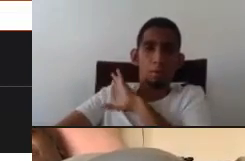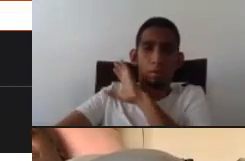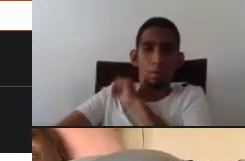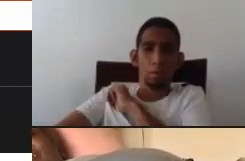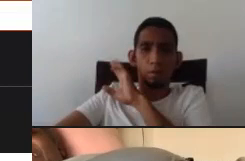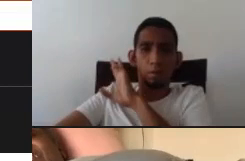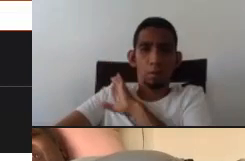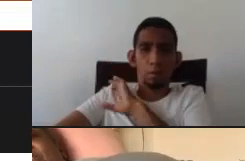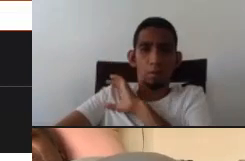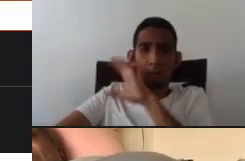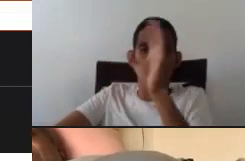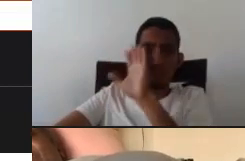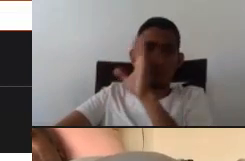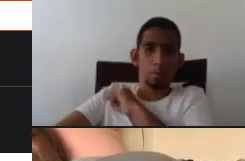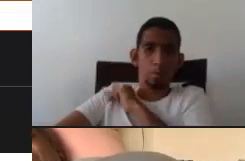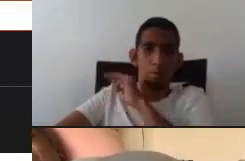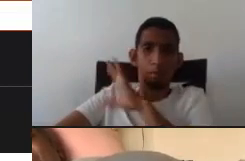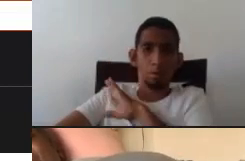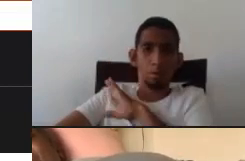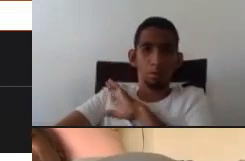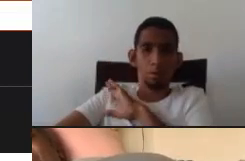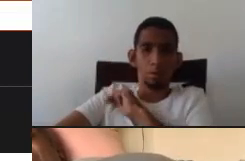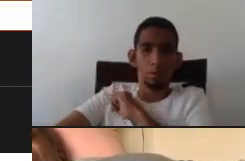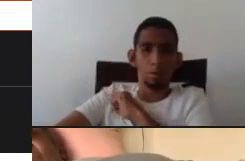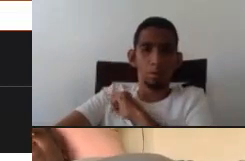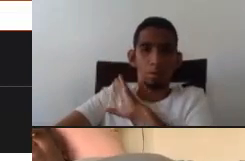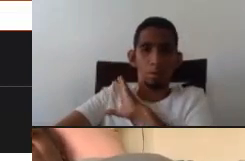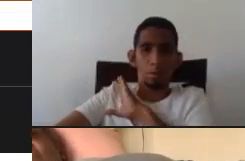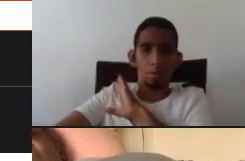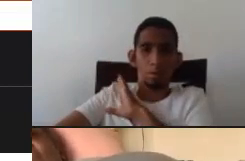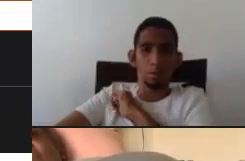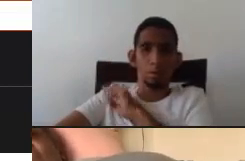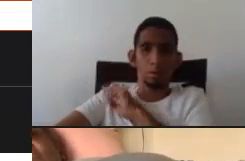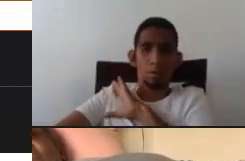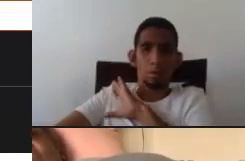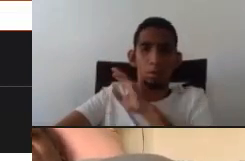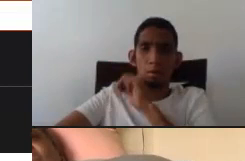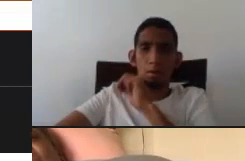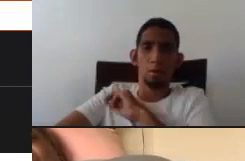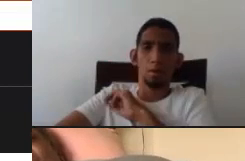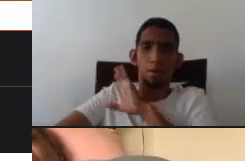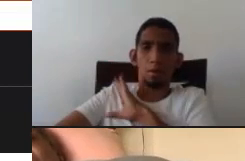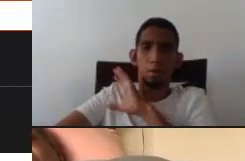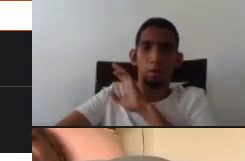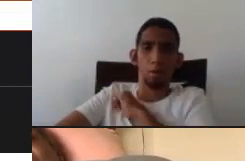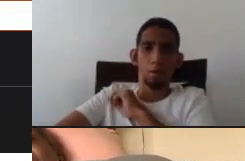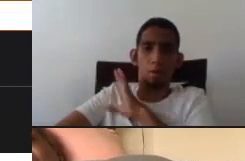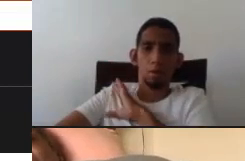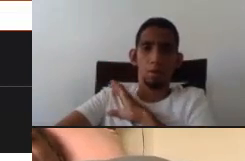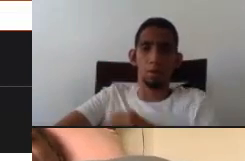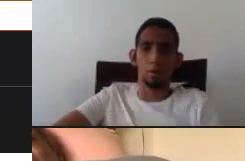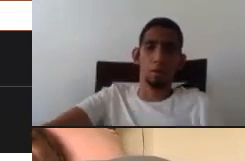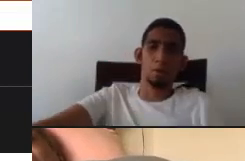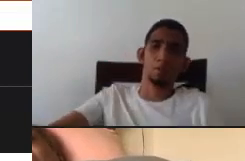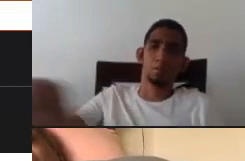and security. They don't want people to be able to go in there and do research and find information about a specific individual, so that you don't have to worry